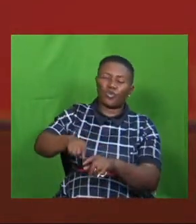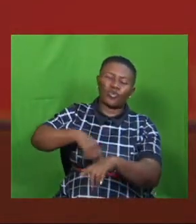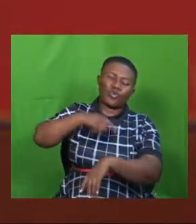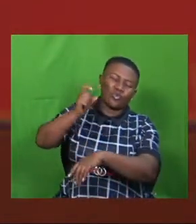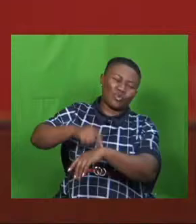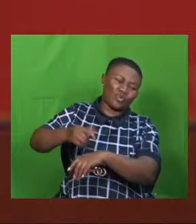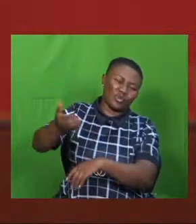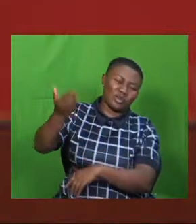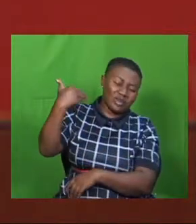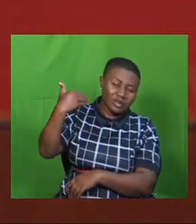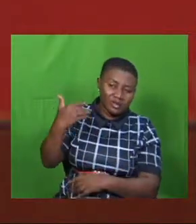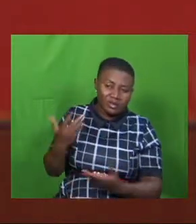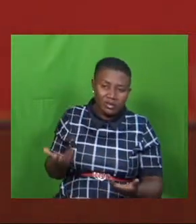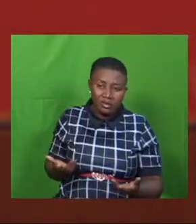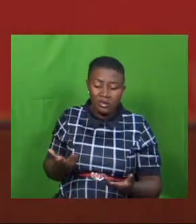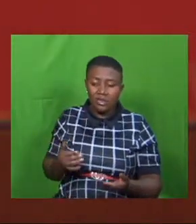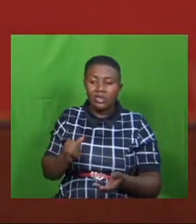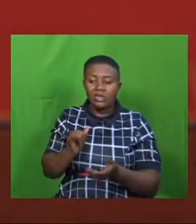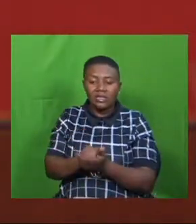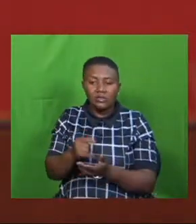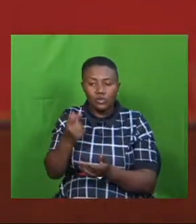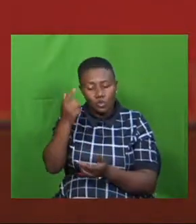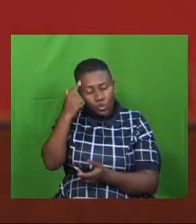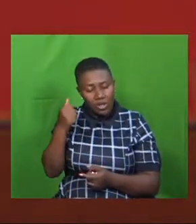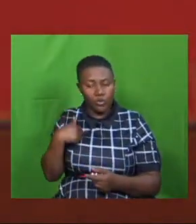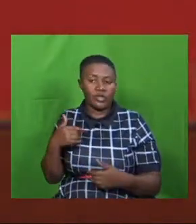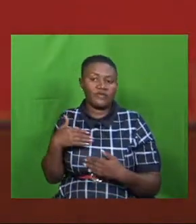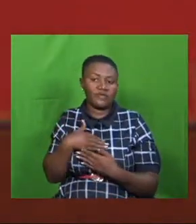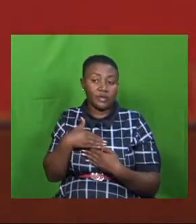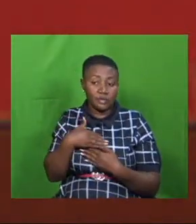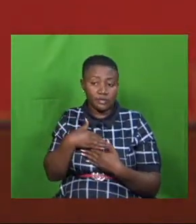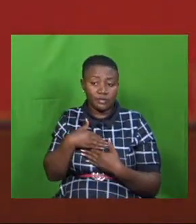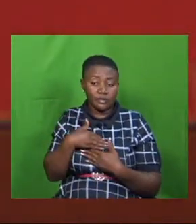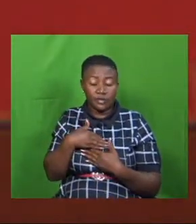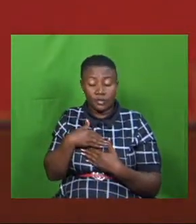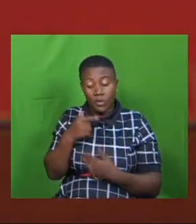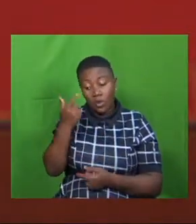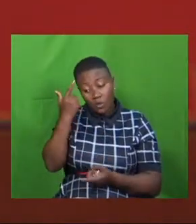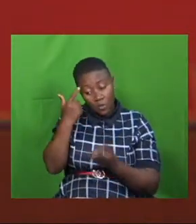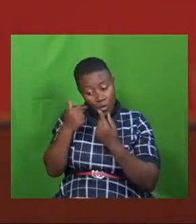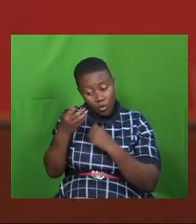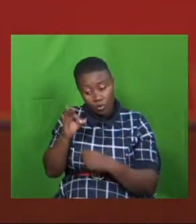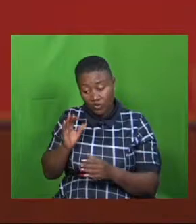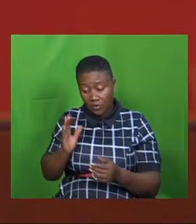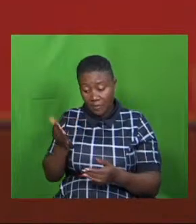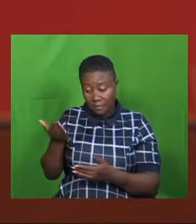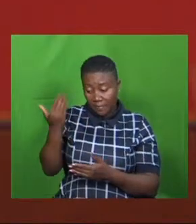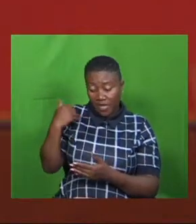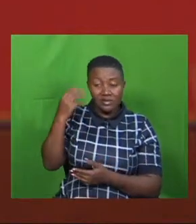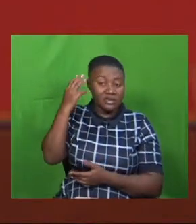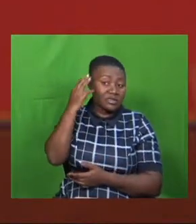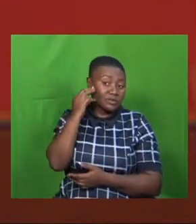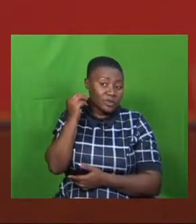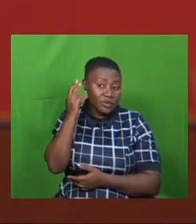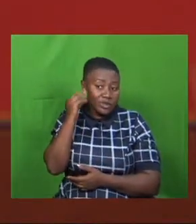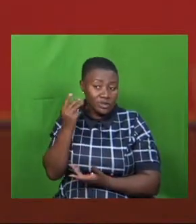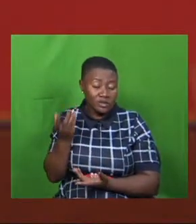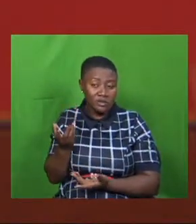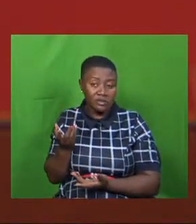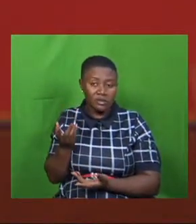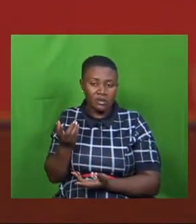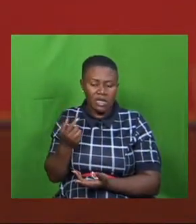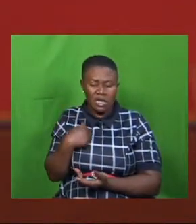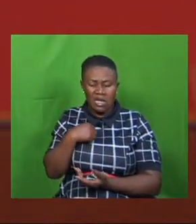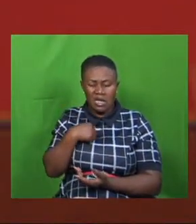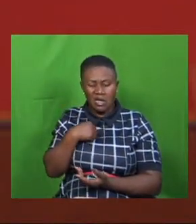considering this. Those are the fears that they are raising. And this is because of our experience. And so I don't